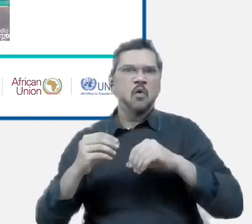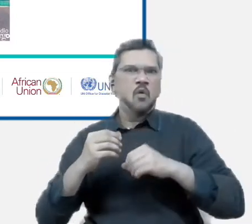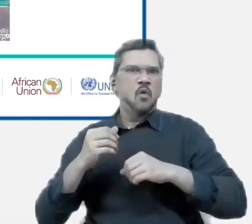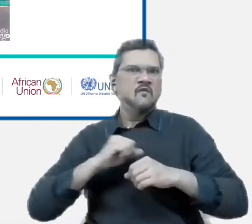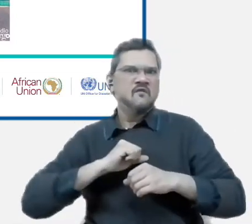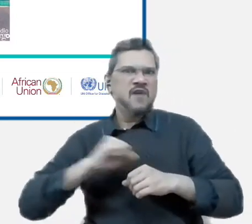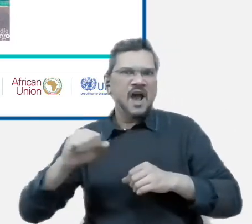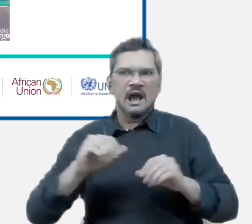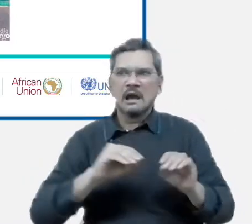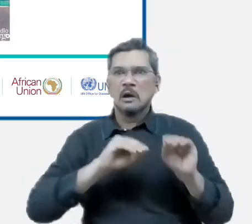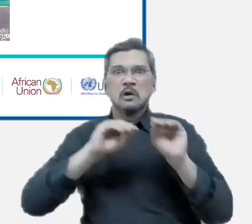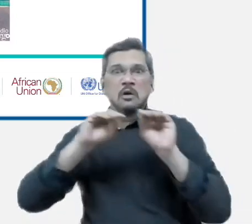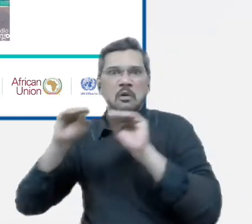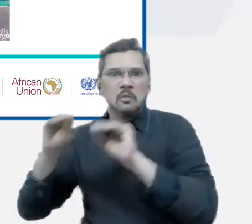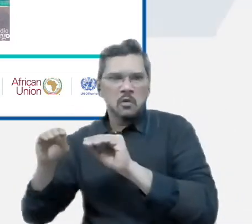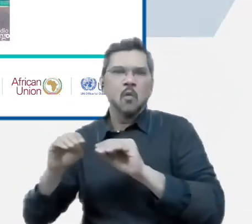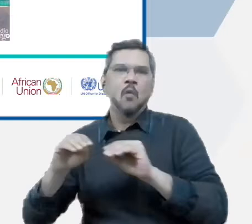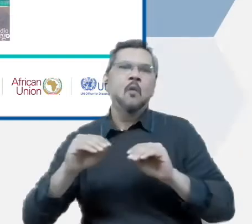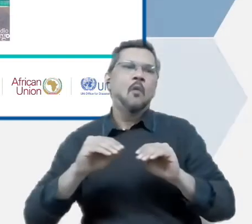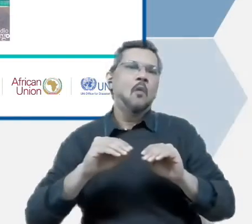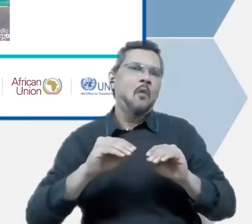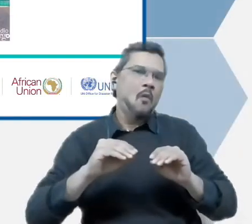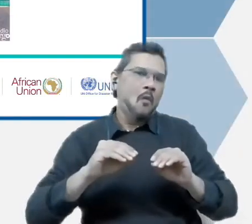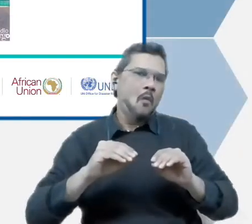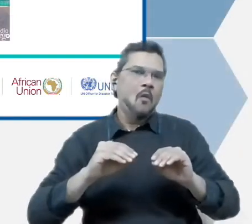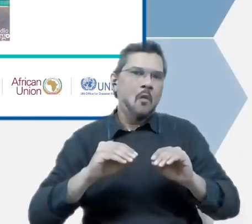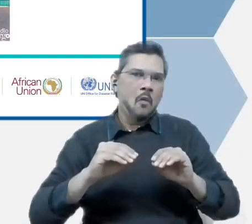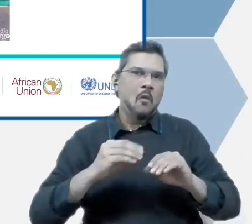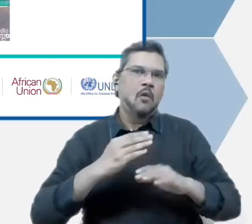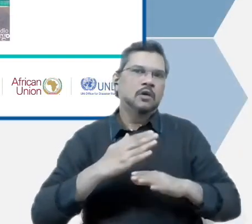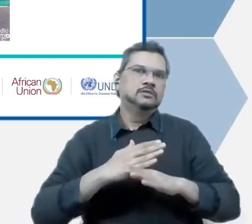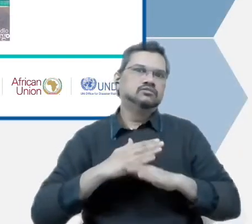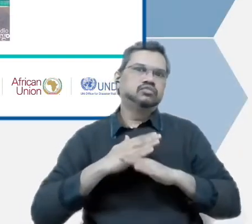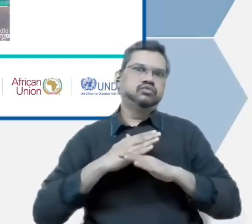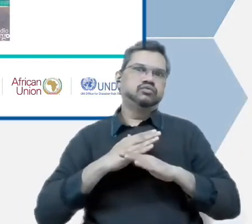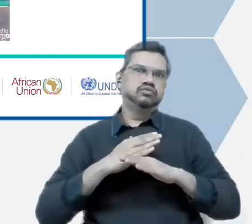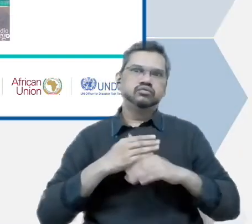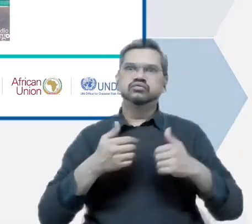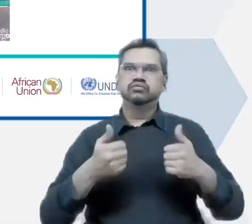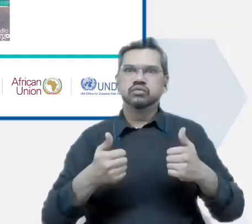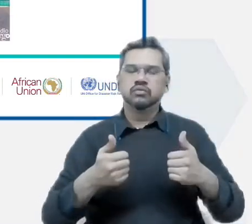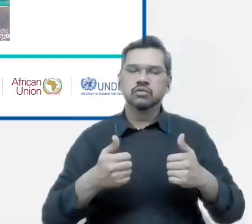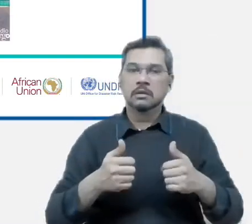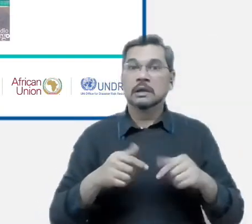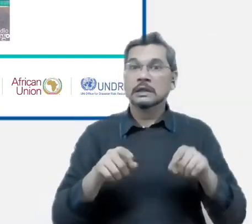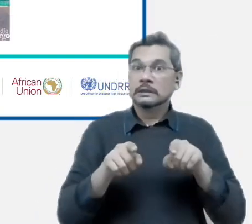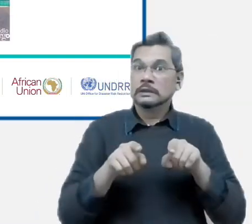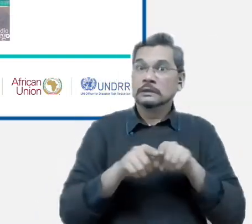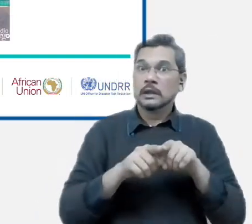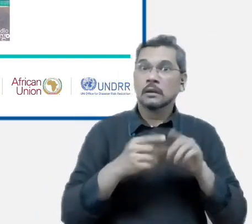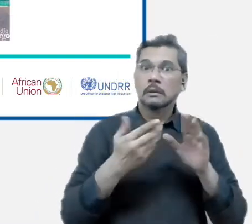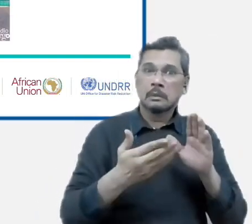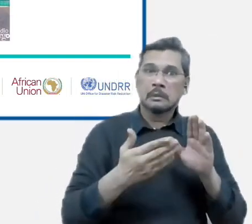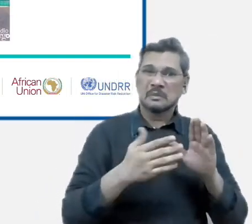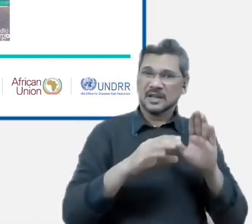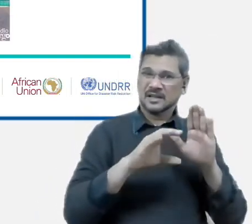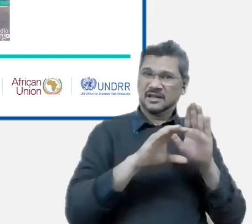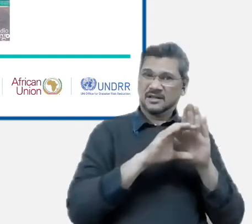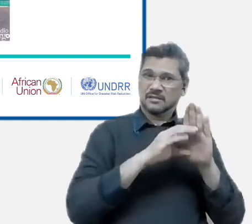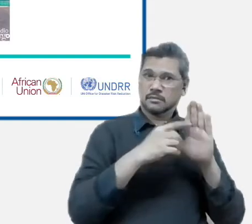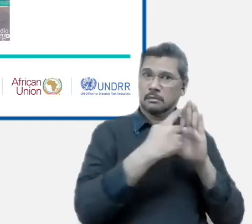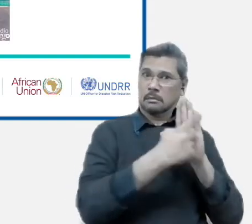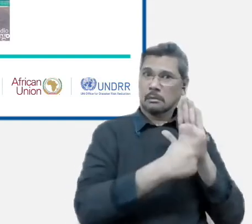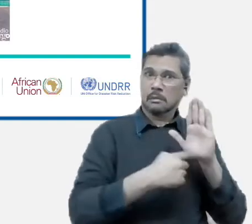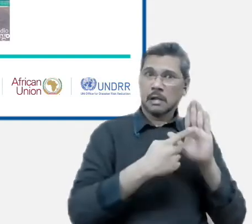is data that is presented in ways that are highly technical with a lot of jargon. And even for me, that's difficult to